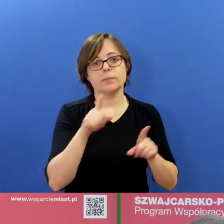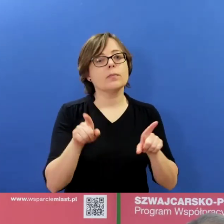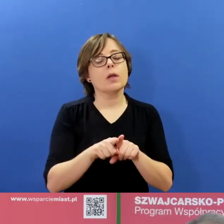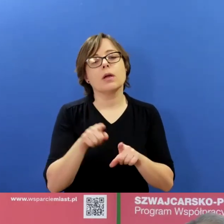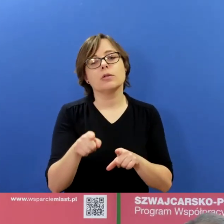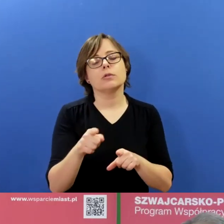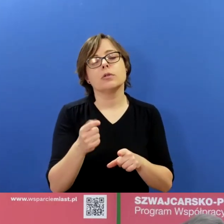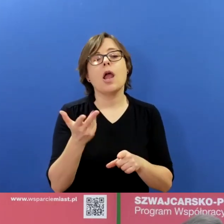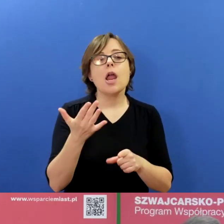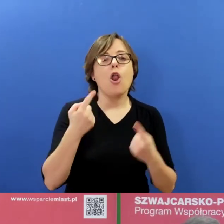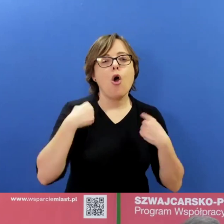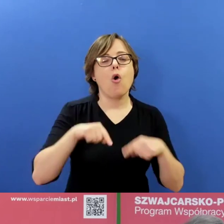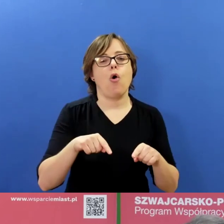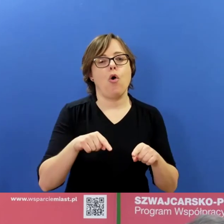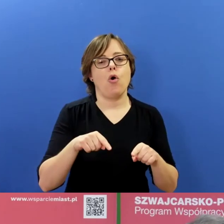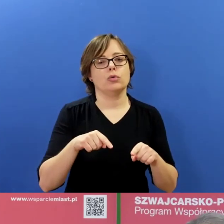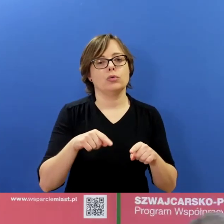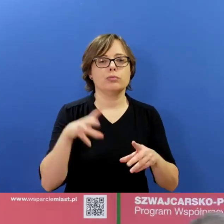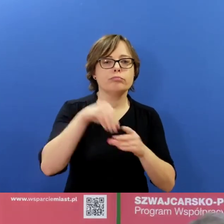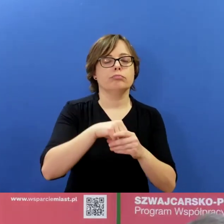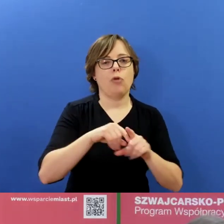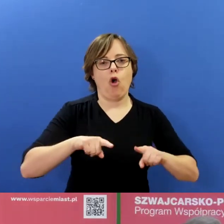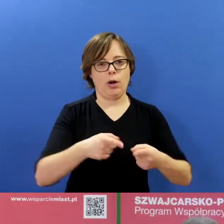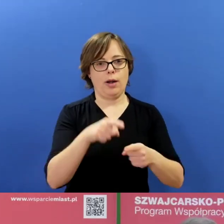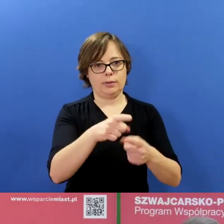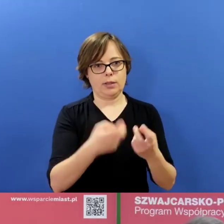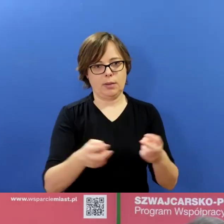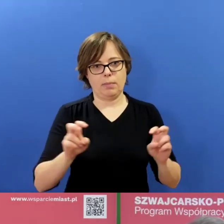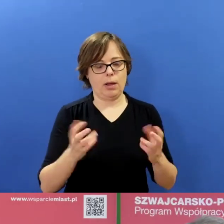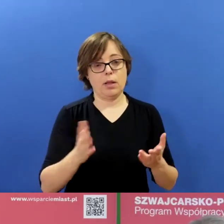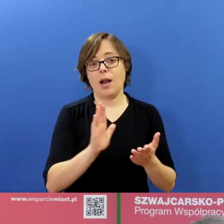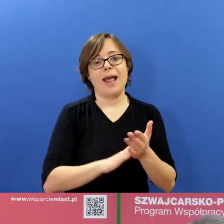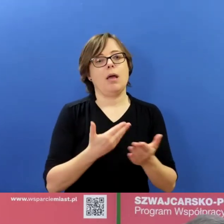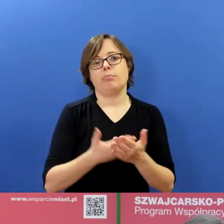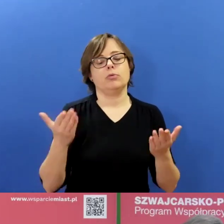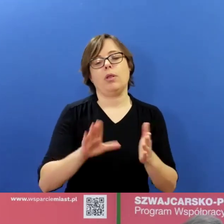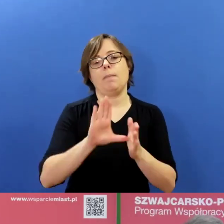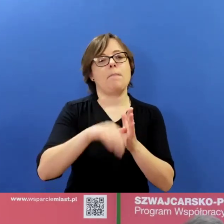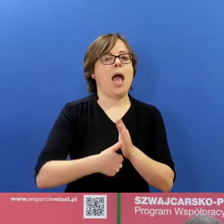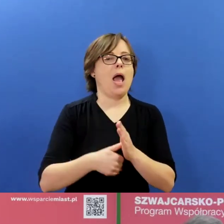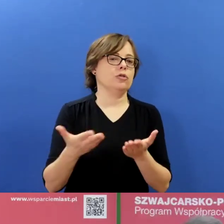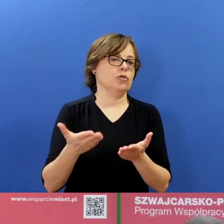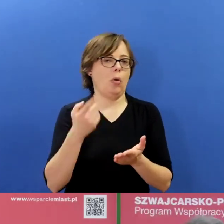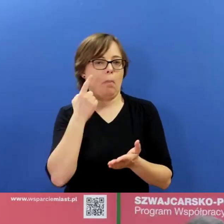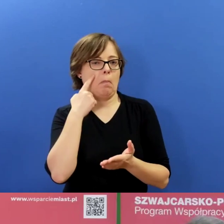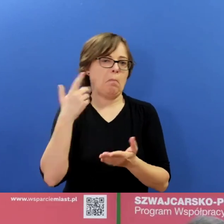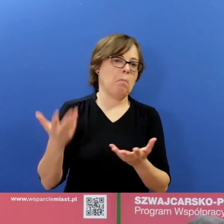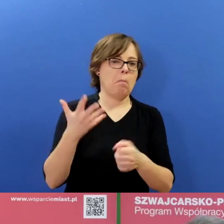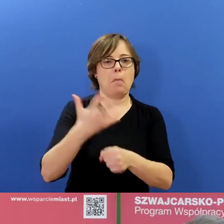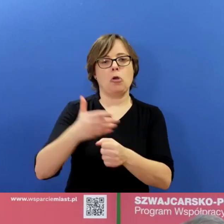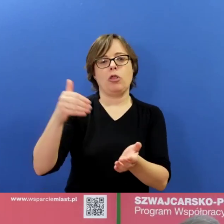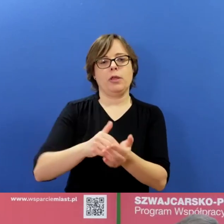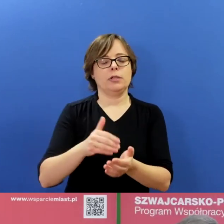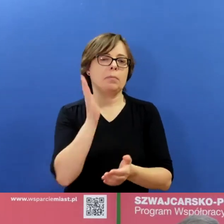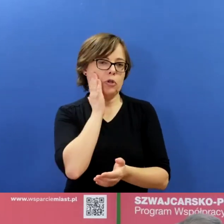extent. A very detailed question, how many people are engaged in the organization of an assembly? For example, in a city